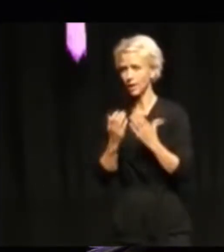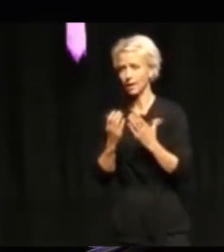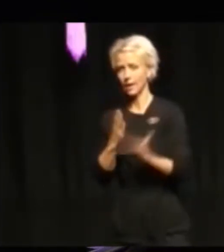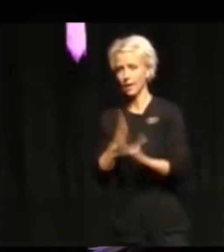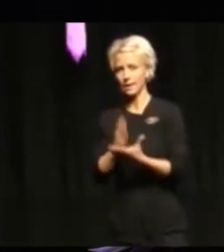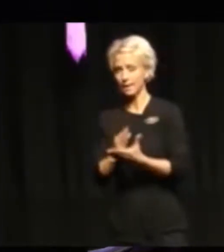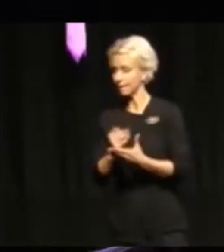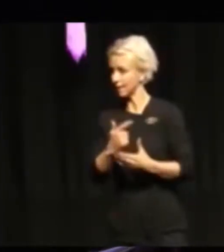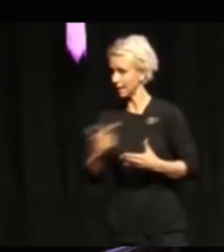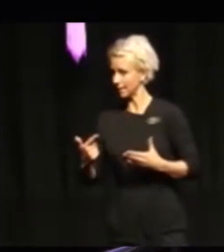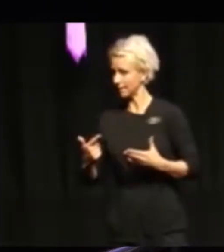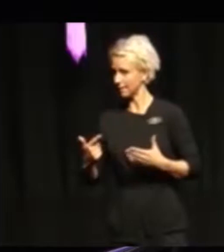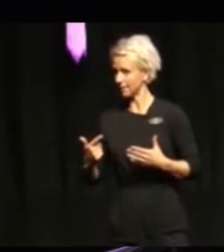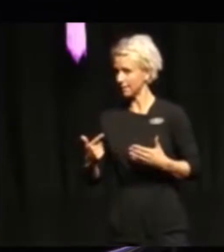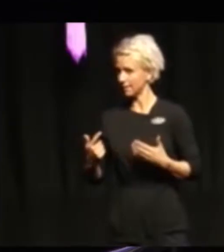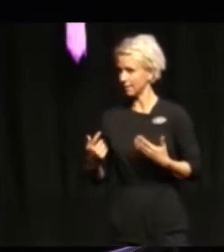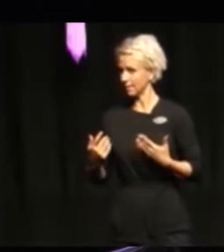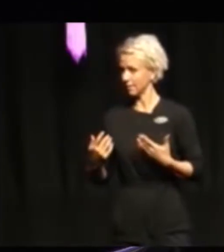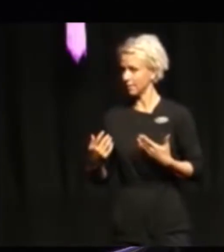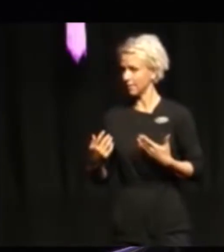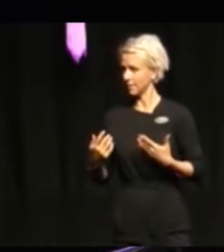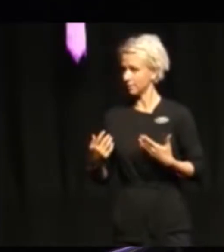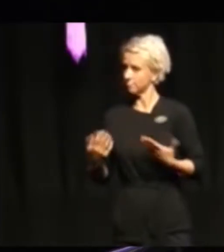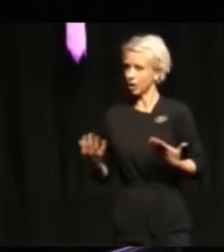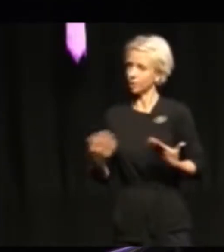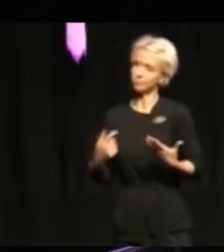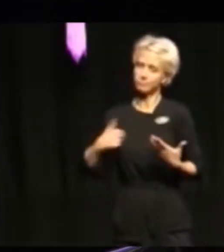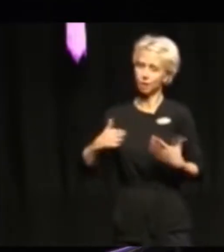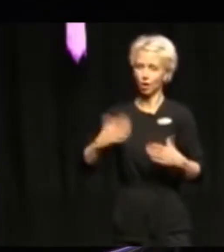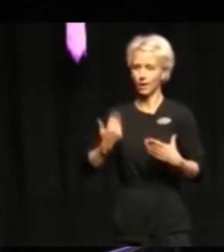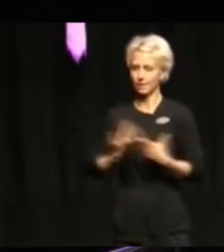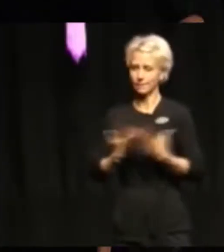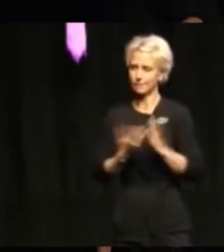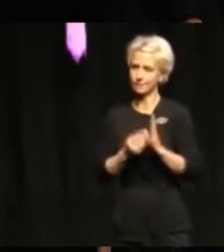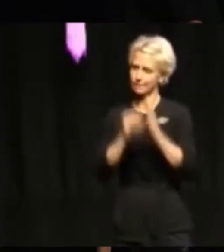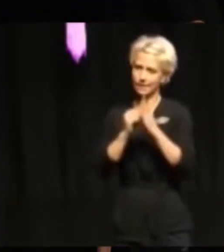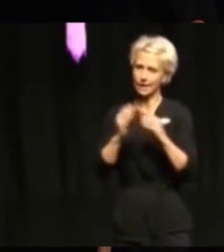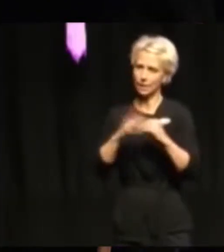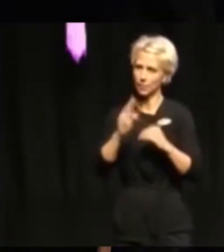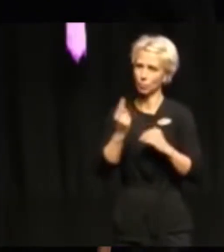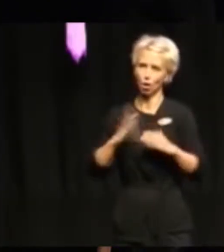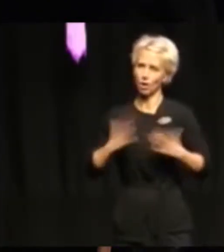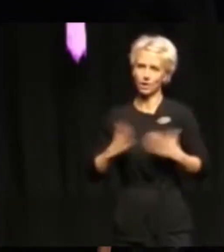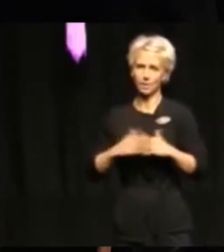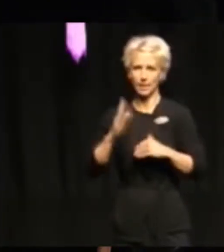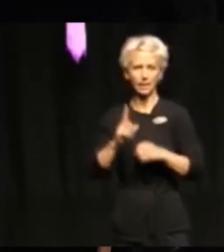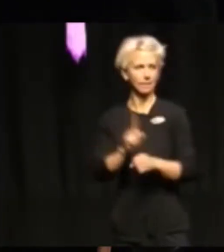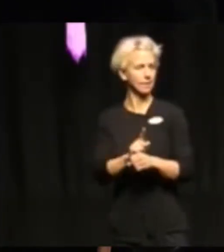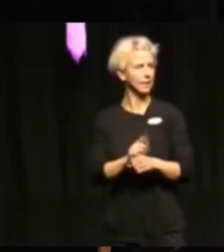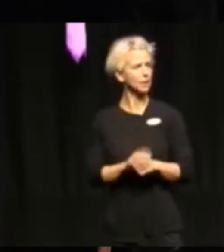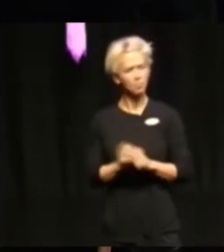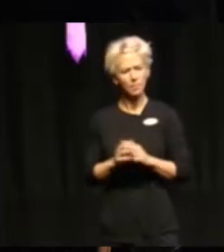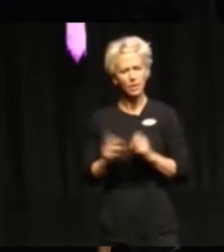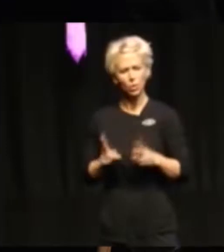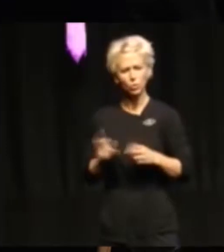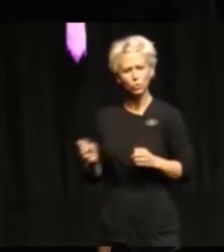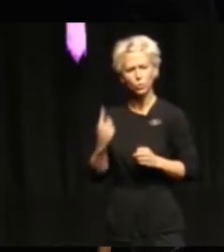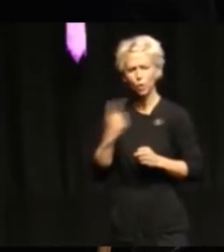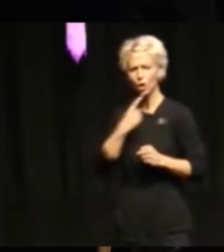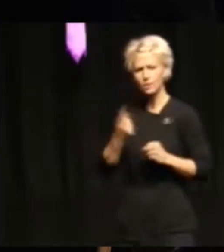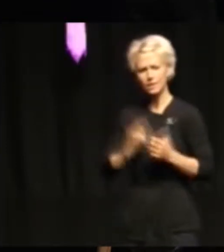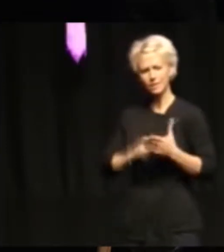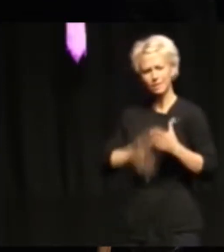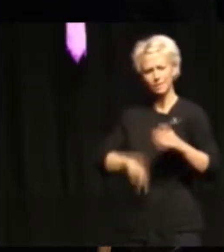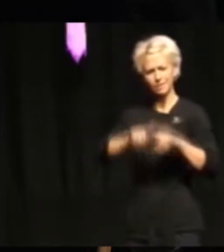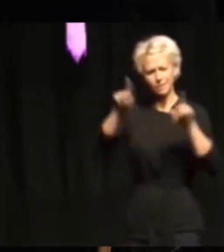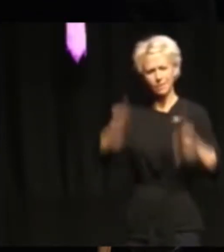domestic constitutions. Yeah, we can leave it at that. But yeah, thank you. You mentioned also the committee, and you will